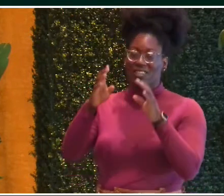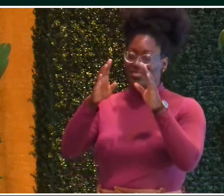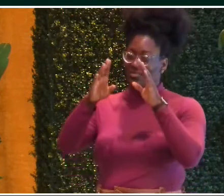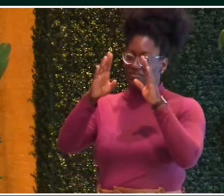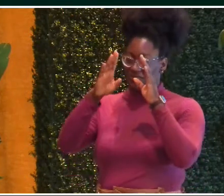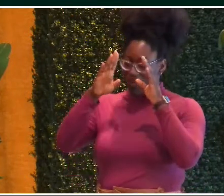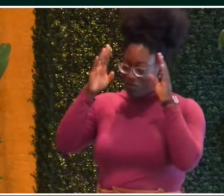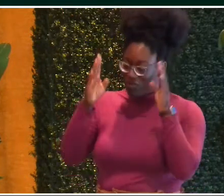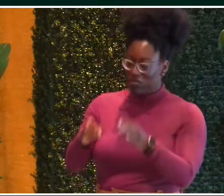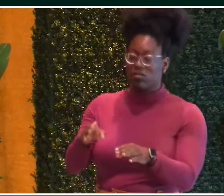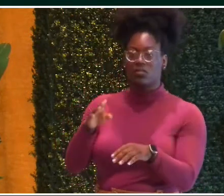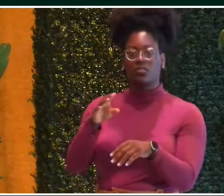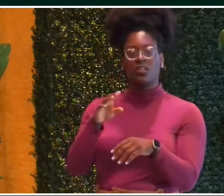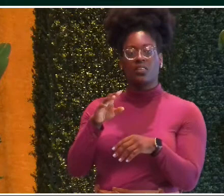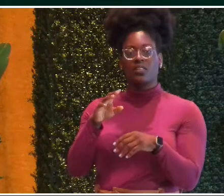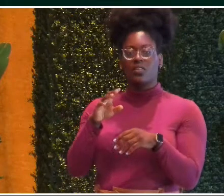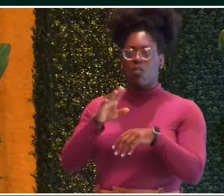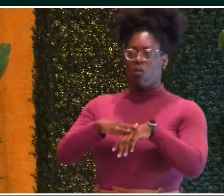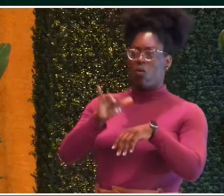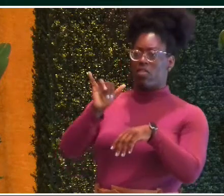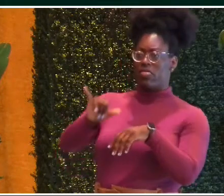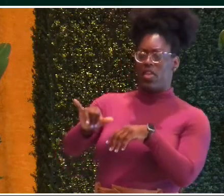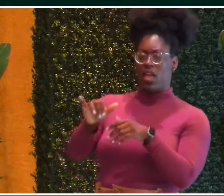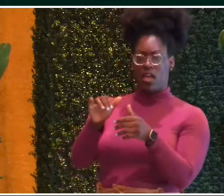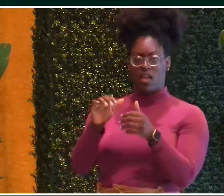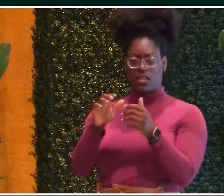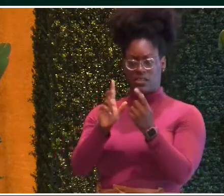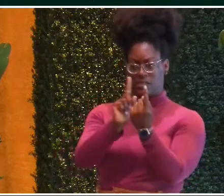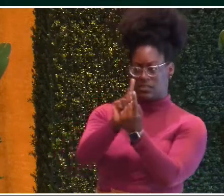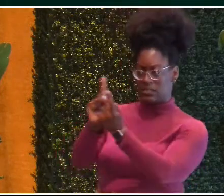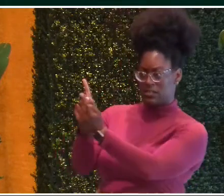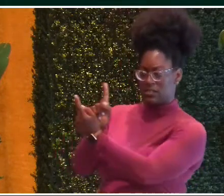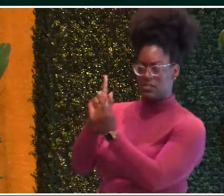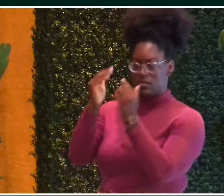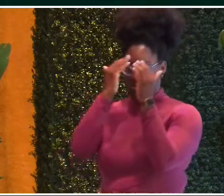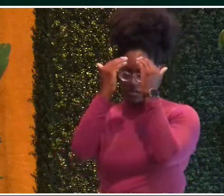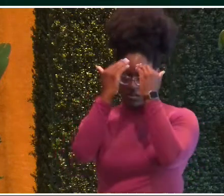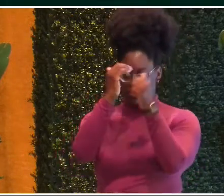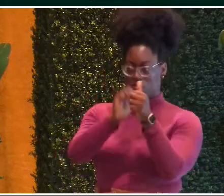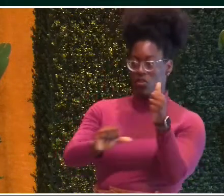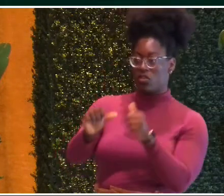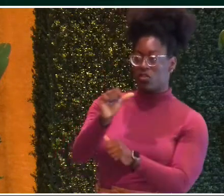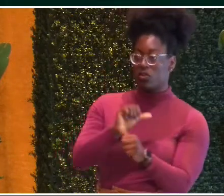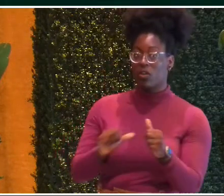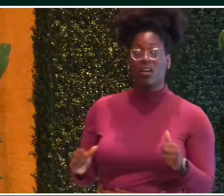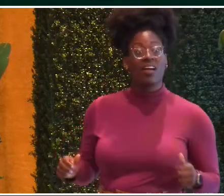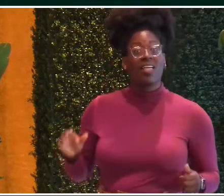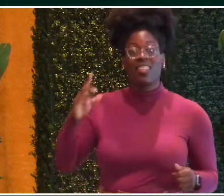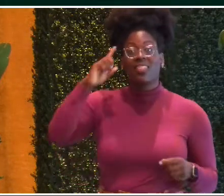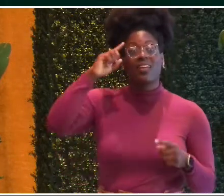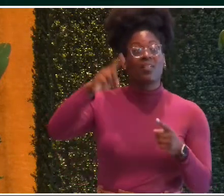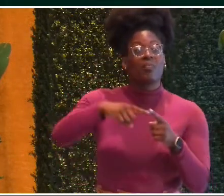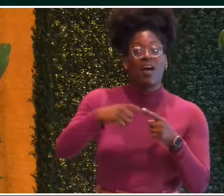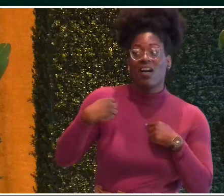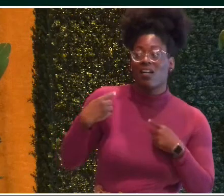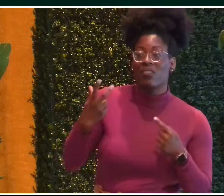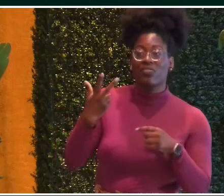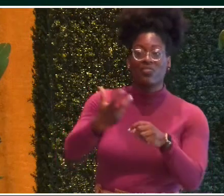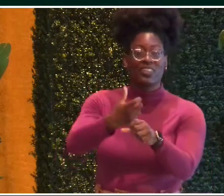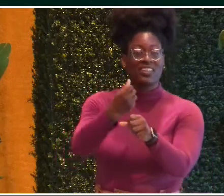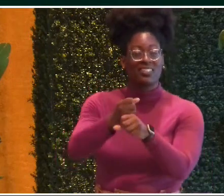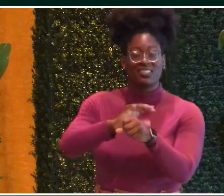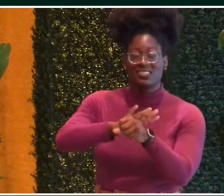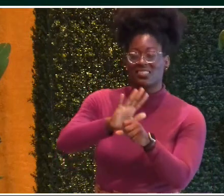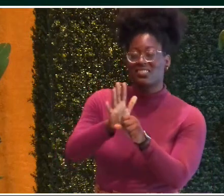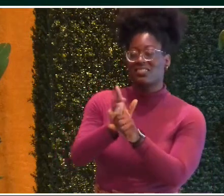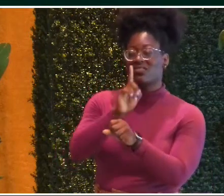knowing people. We just went through a life-shifting 3-year pandemic, and we haven't come away with that